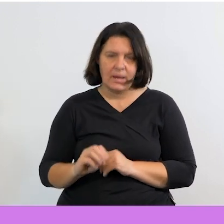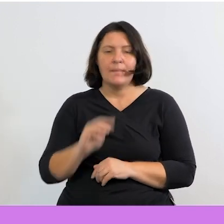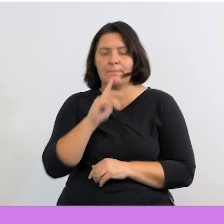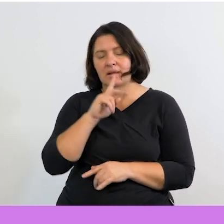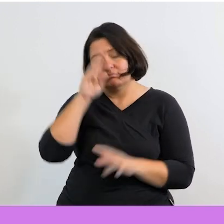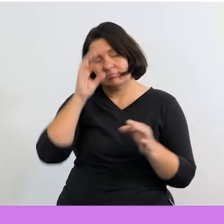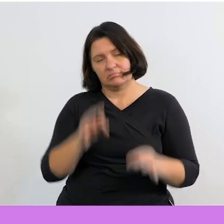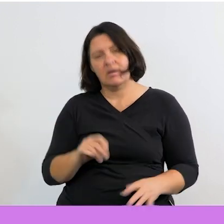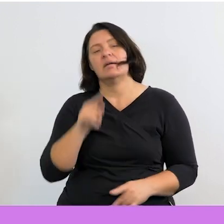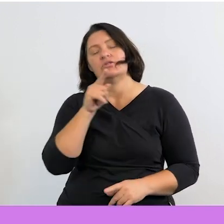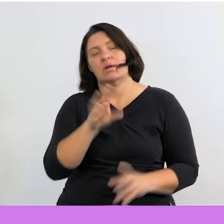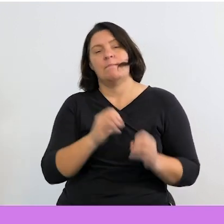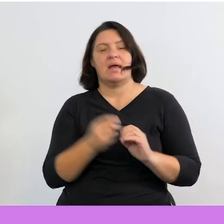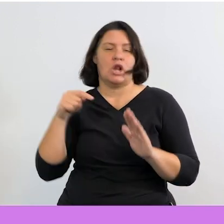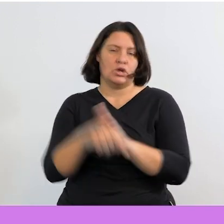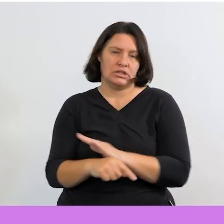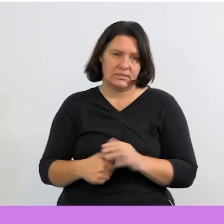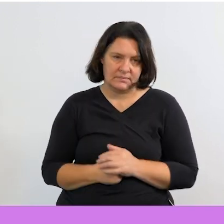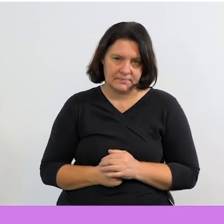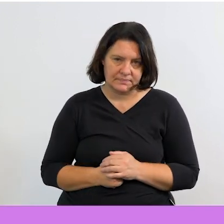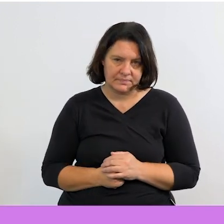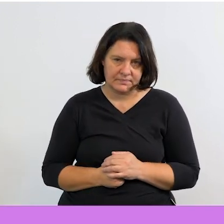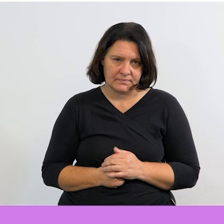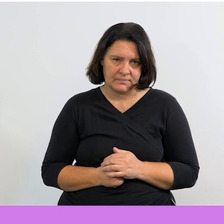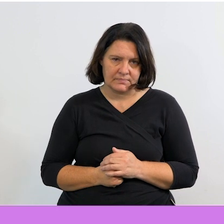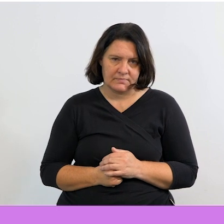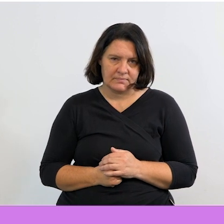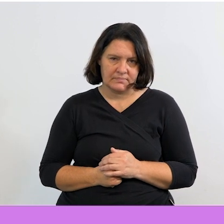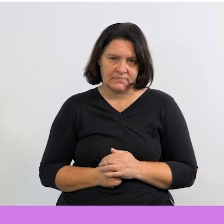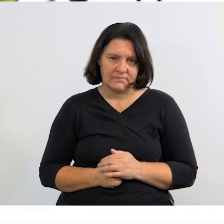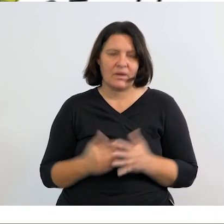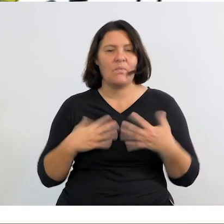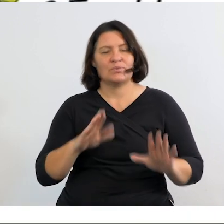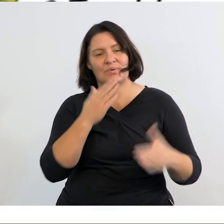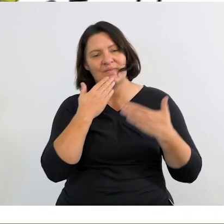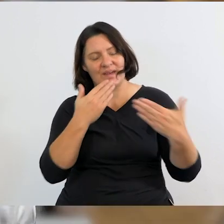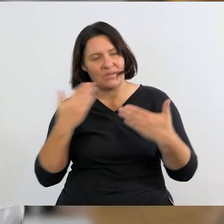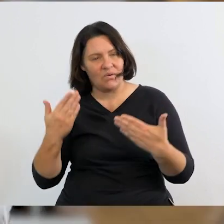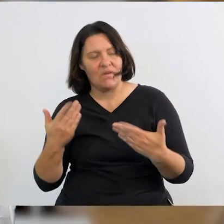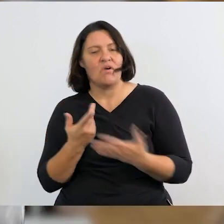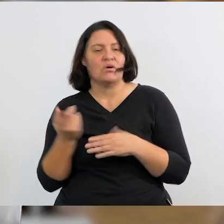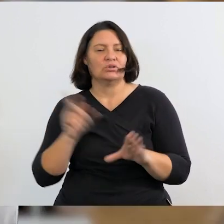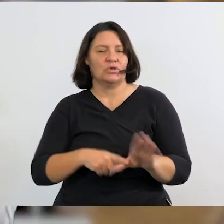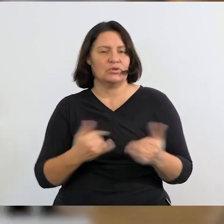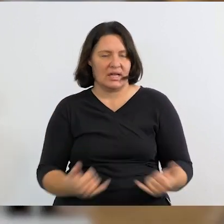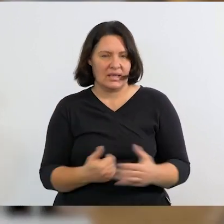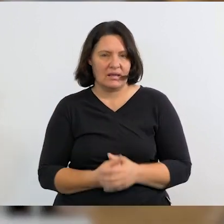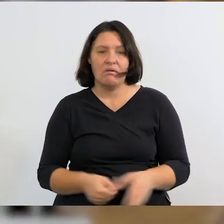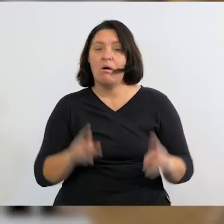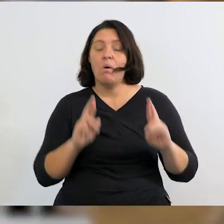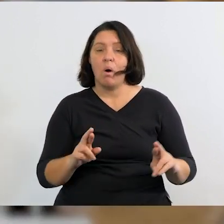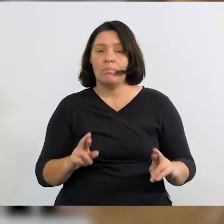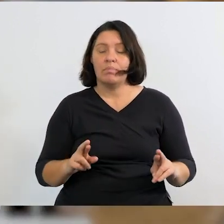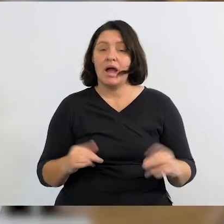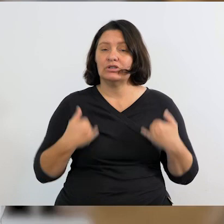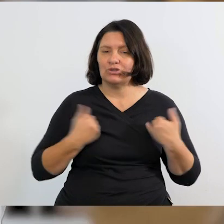90, of minus 90, and I concluded that Amy is making a loss. Guys, I want to say thank you so much for joining me